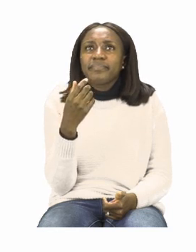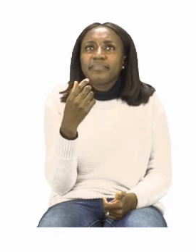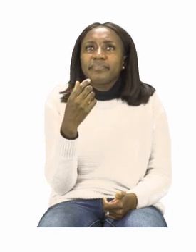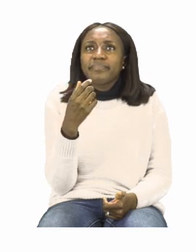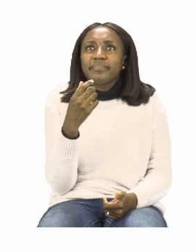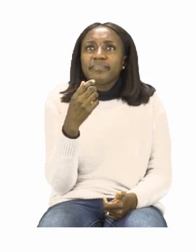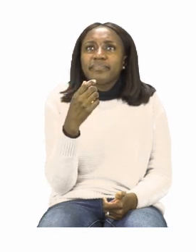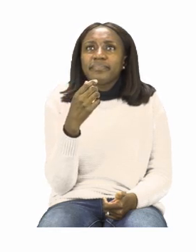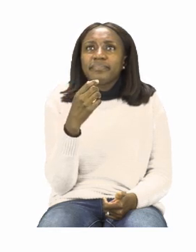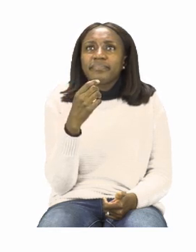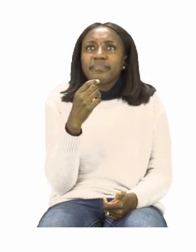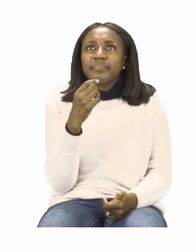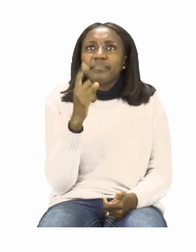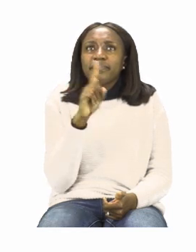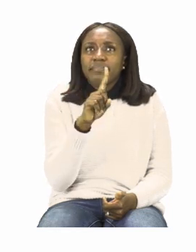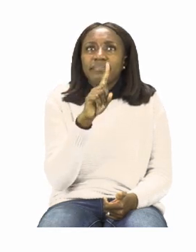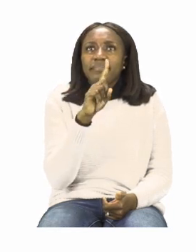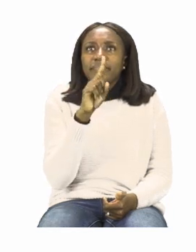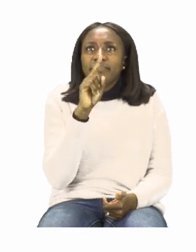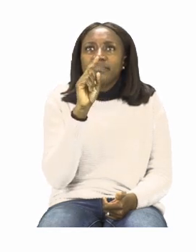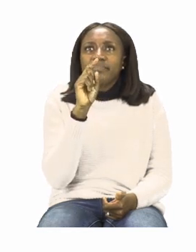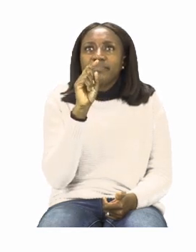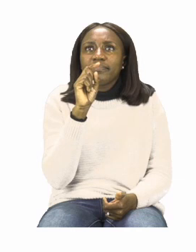together. 1,